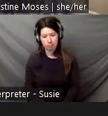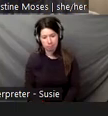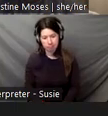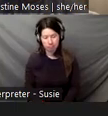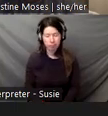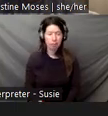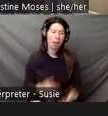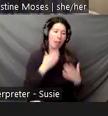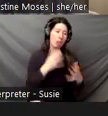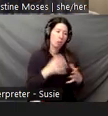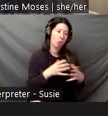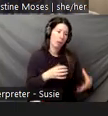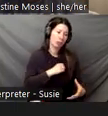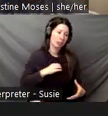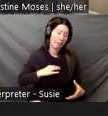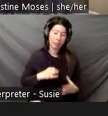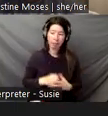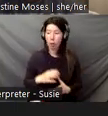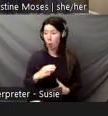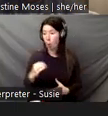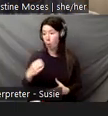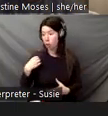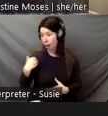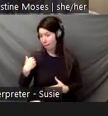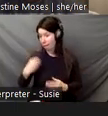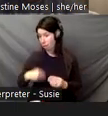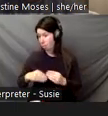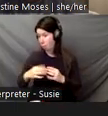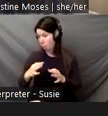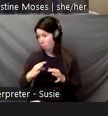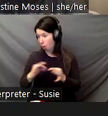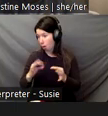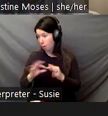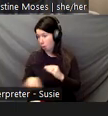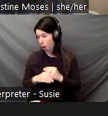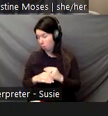Thank you so much, staff. And co-chairs may have more to add on that. Very good.